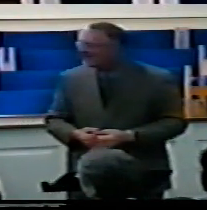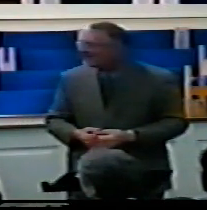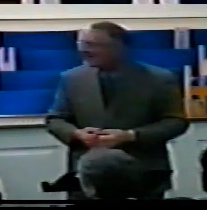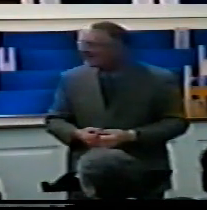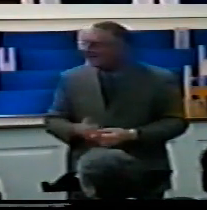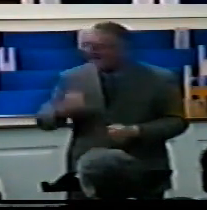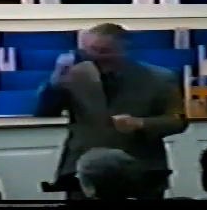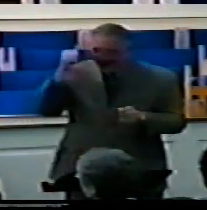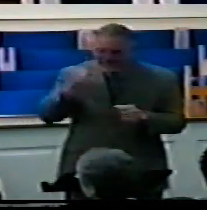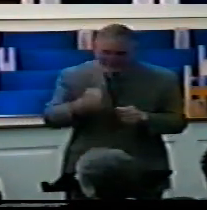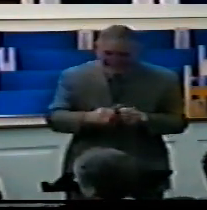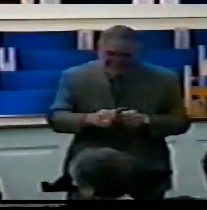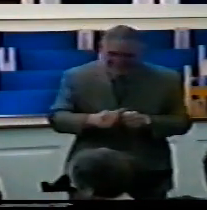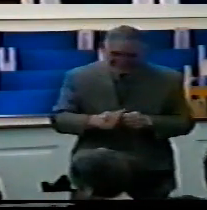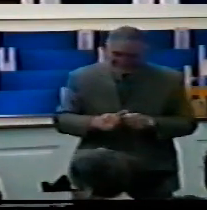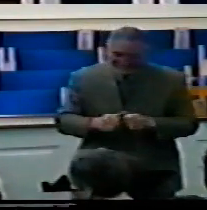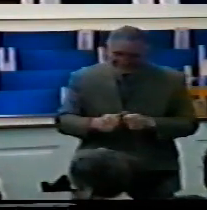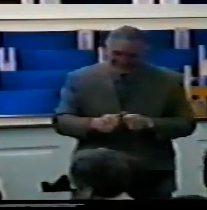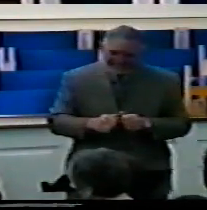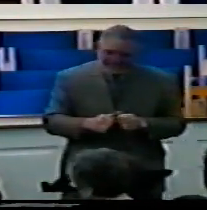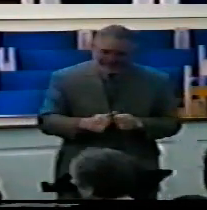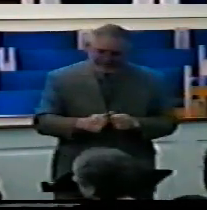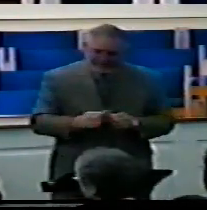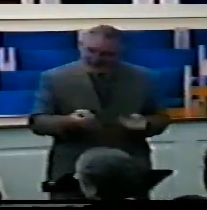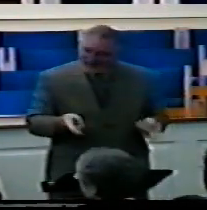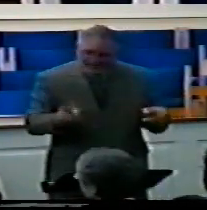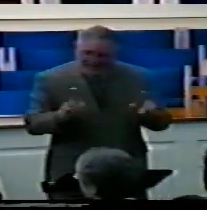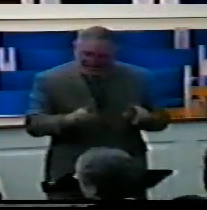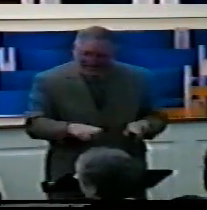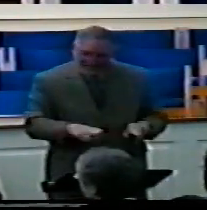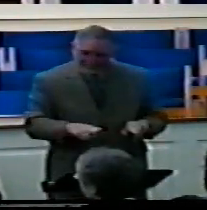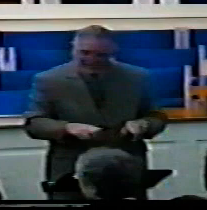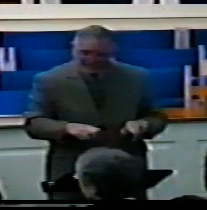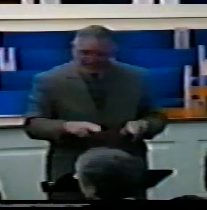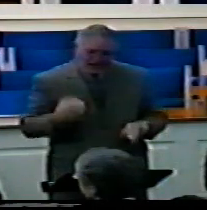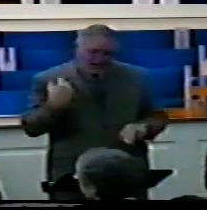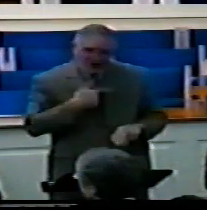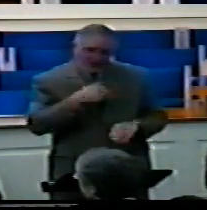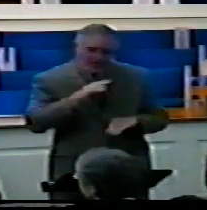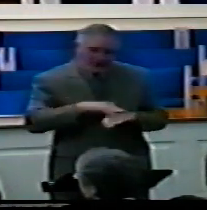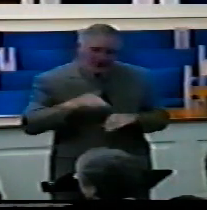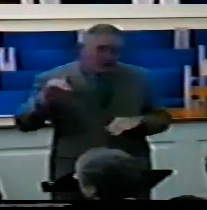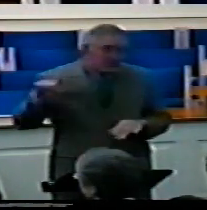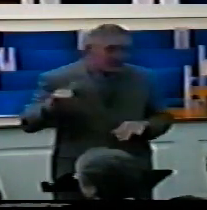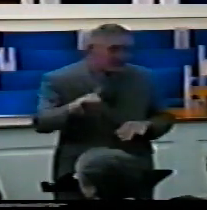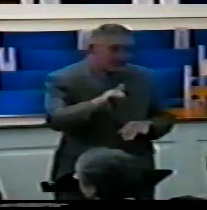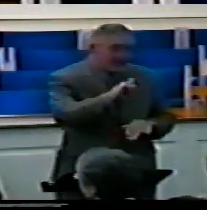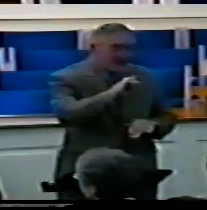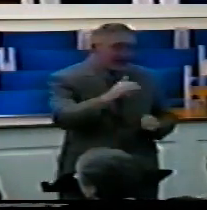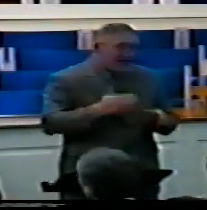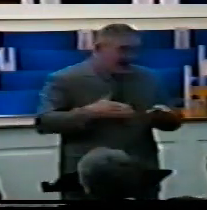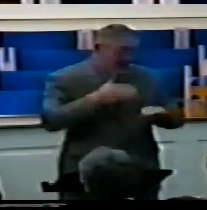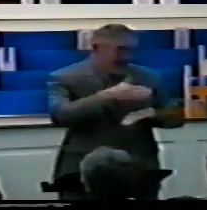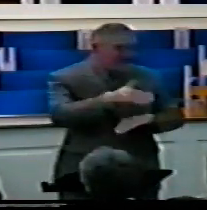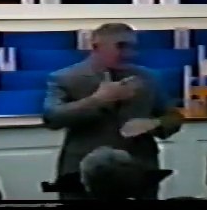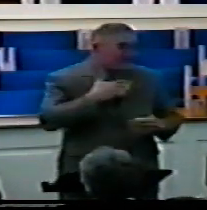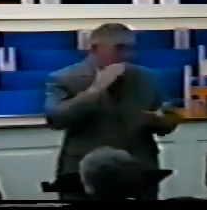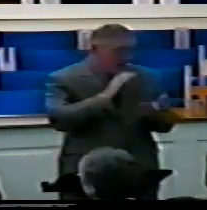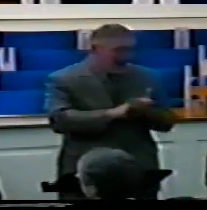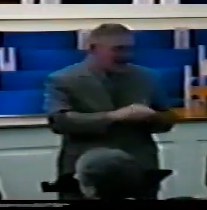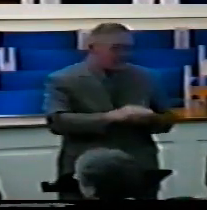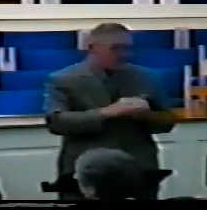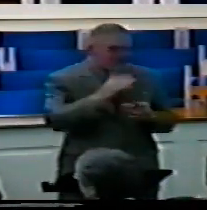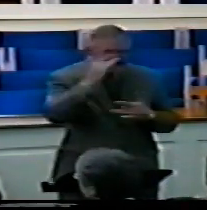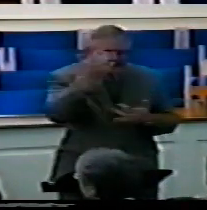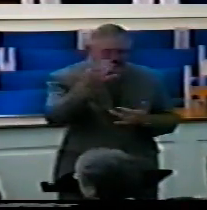But I remember it happening so clearly. We got on the plane. This is when we had gone back when my wife was so sick. We got on that old